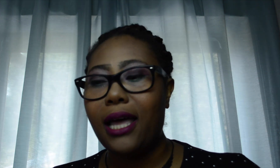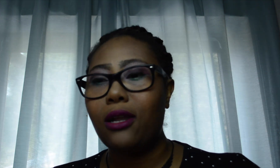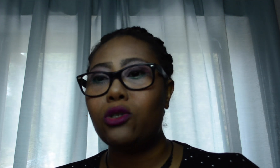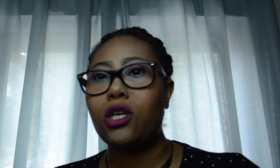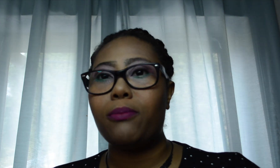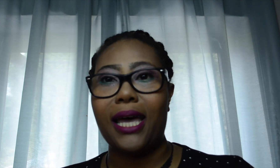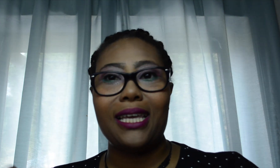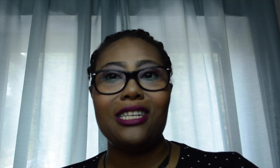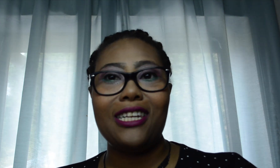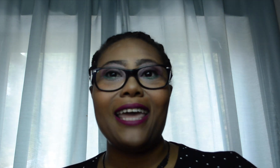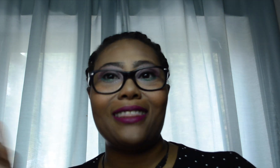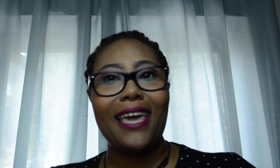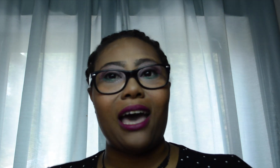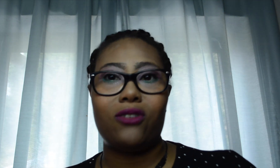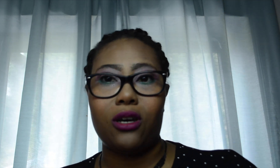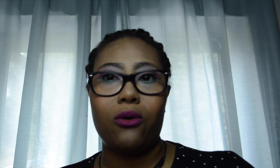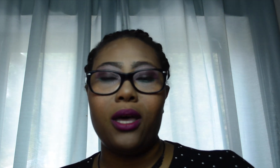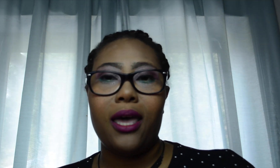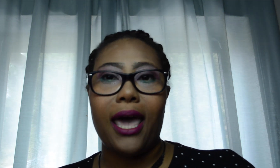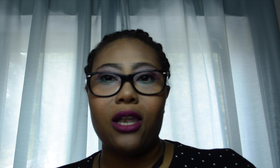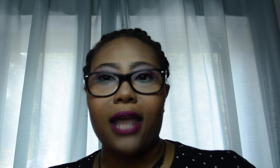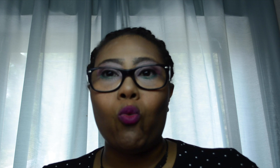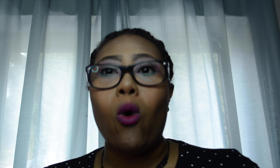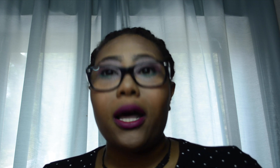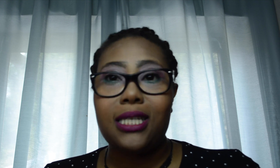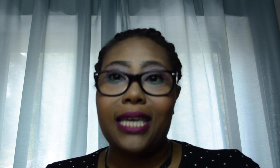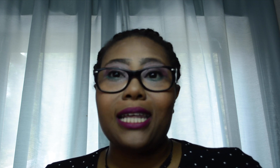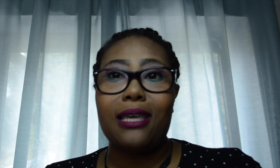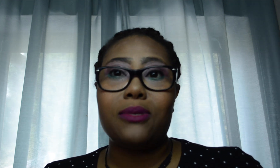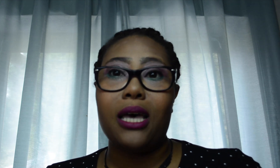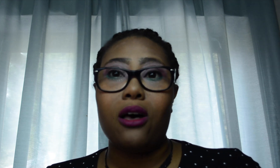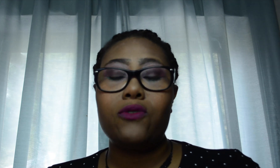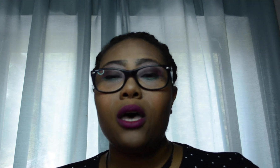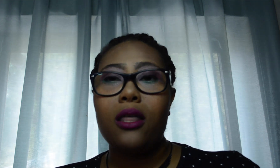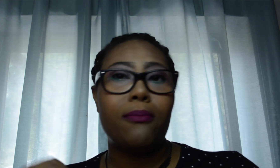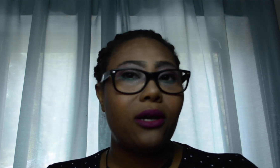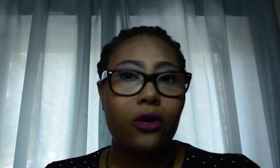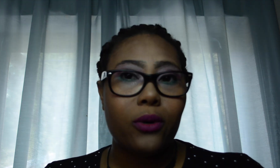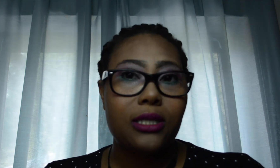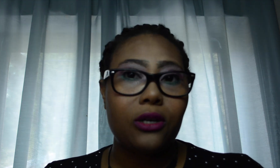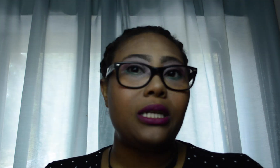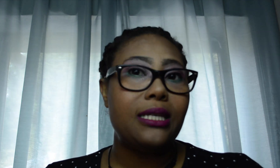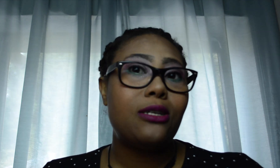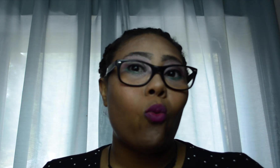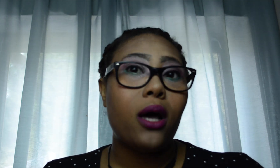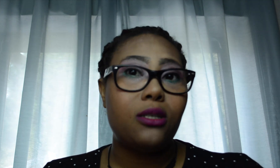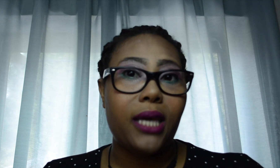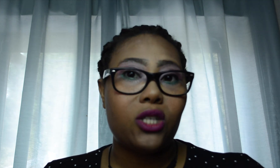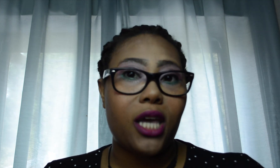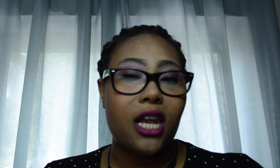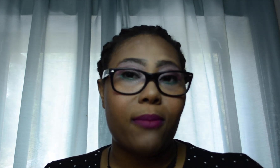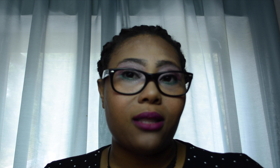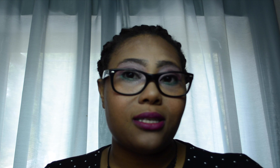support that notion, but at the end of the day, they have to go and want to get it themselves. The microaggressor needs to want